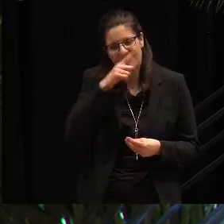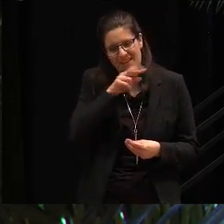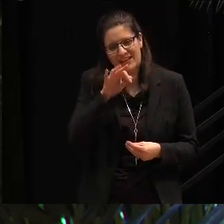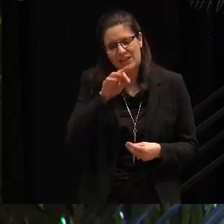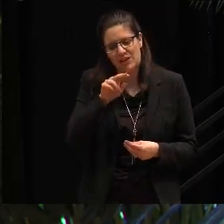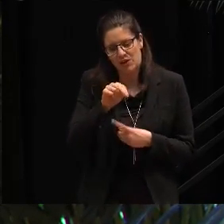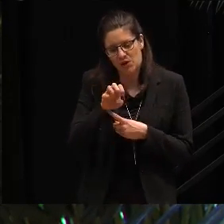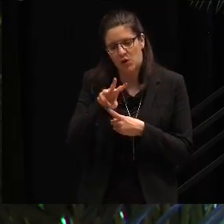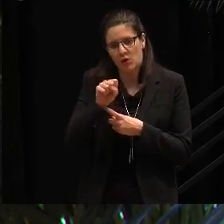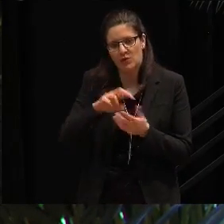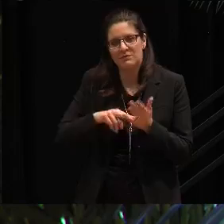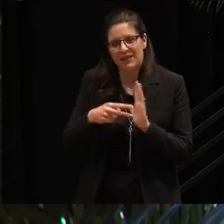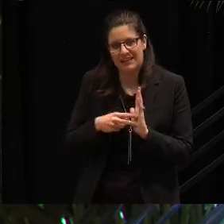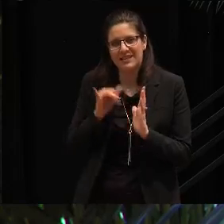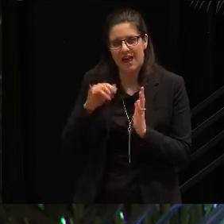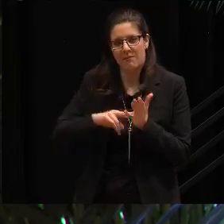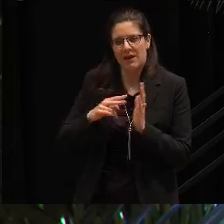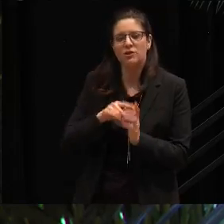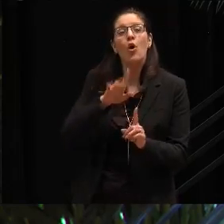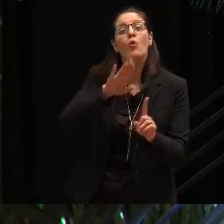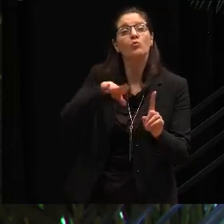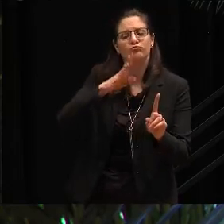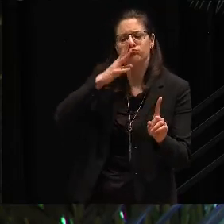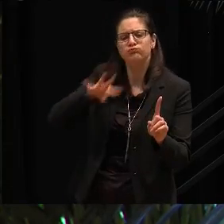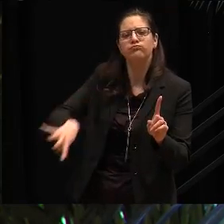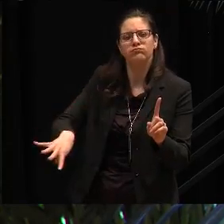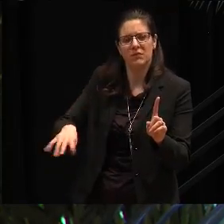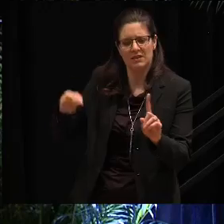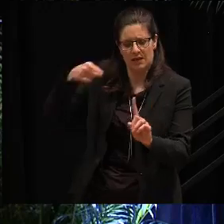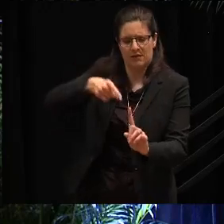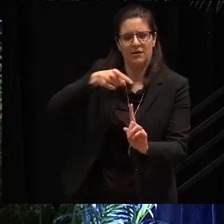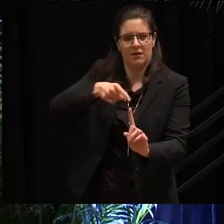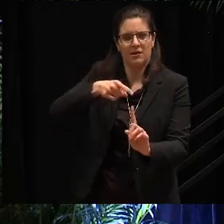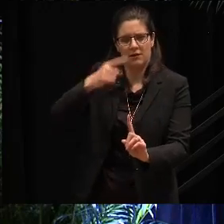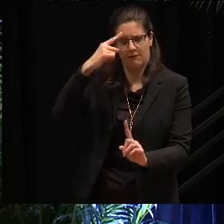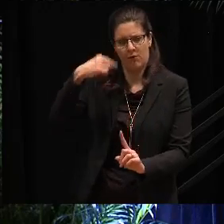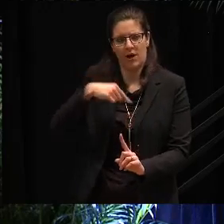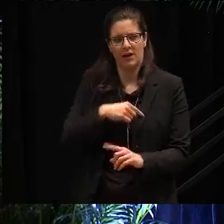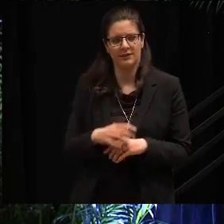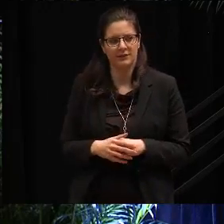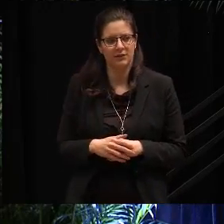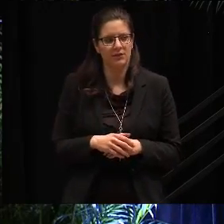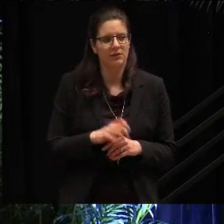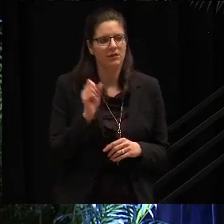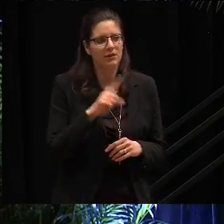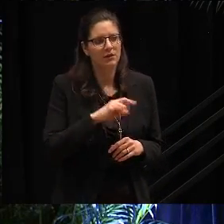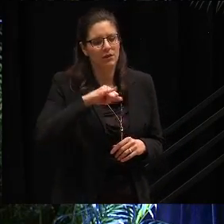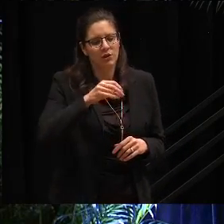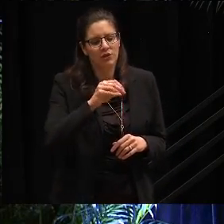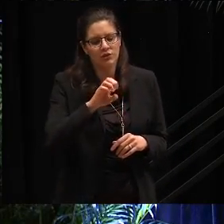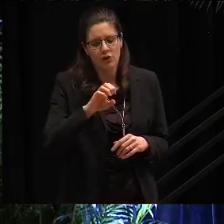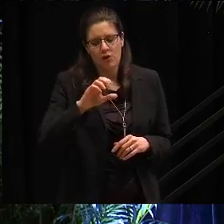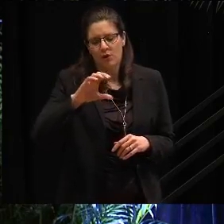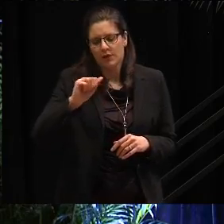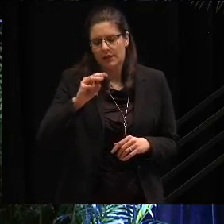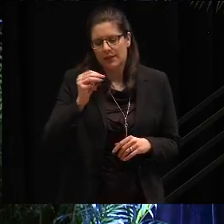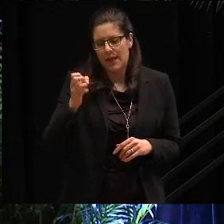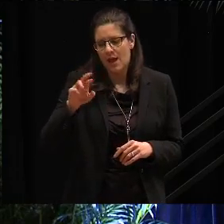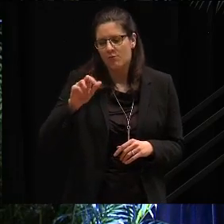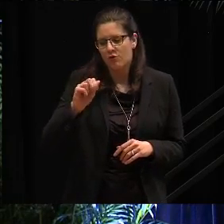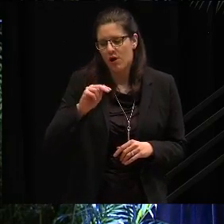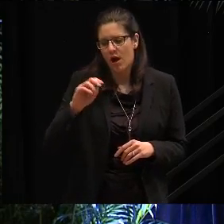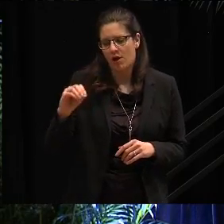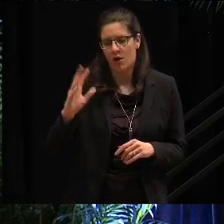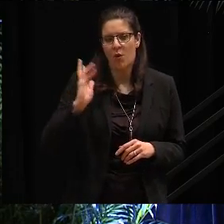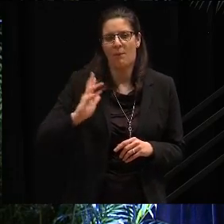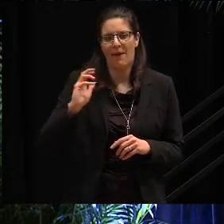It's about saying, just ignore this entirely and stay on message for us. PC professor Joe Cammarano, we remember back in the late 90s, a lot